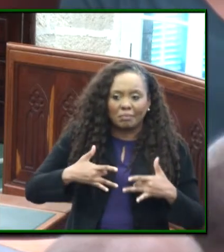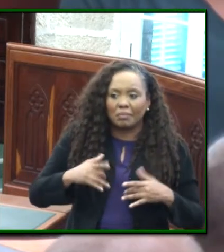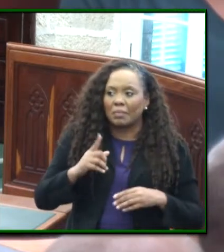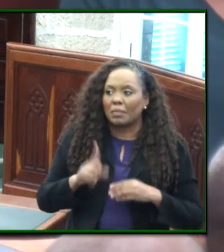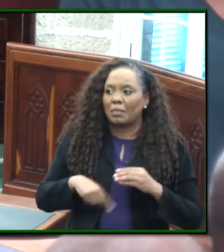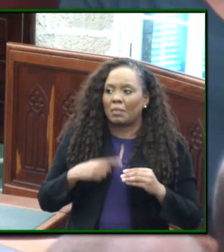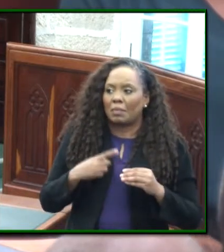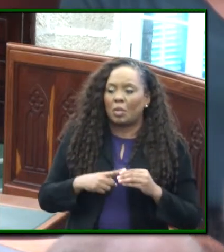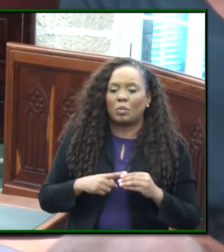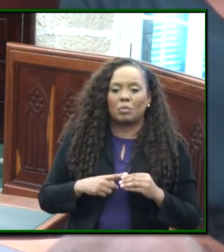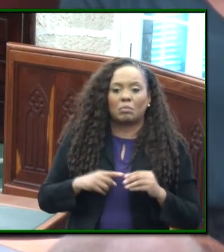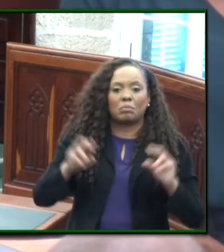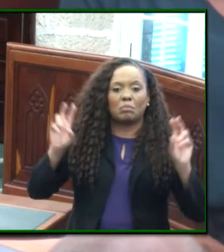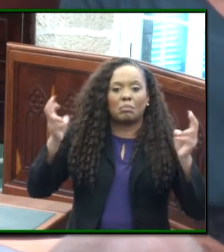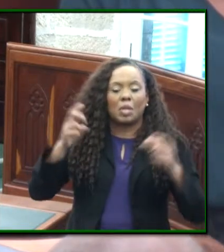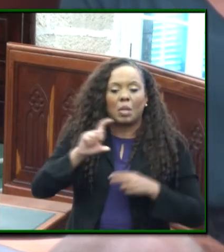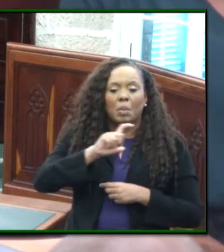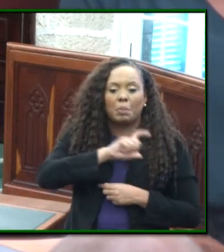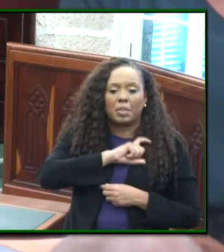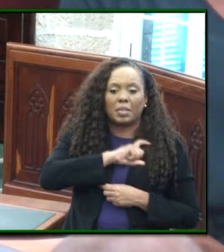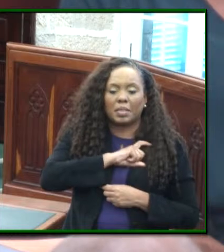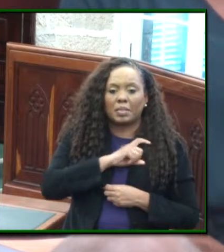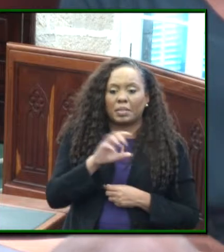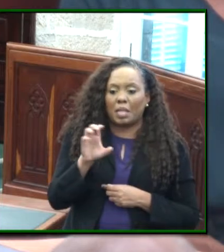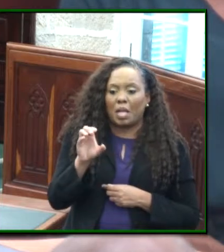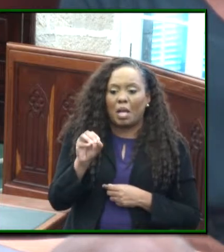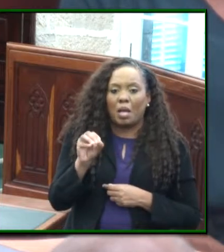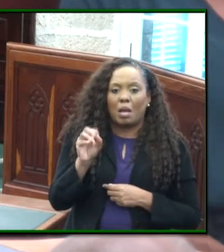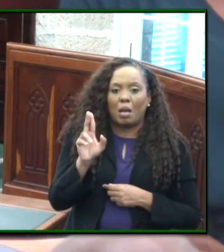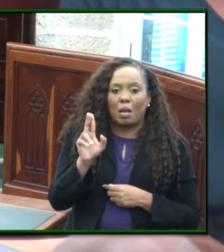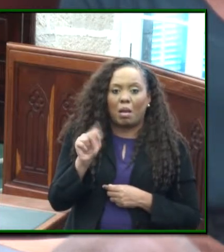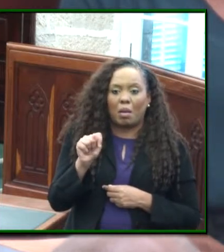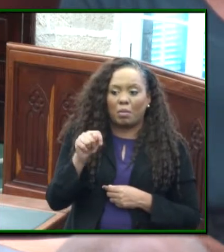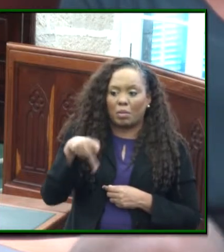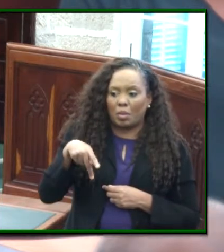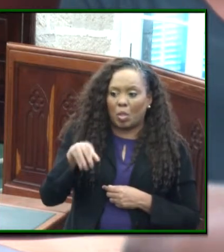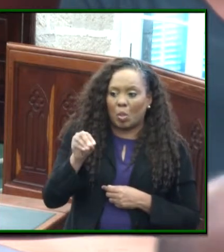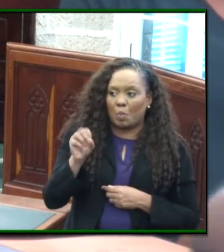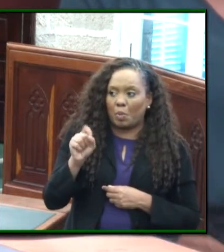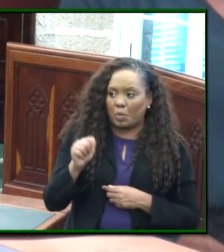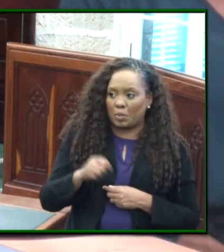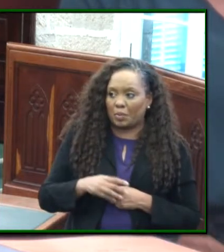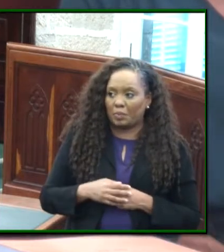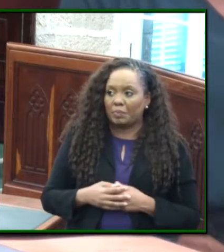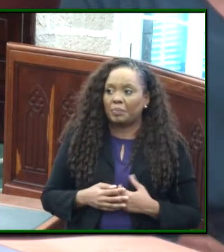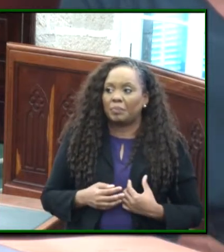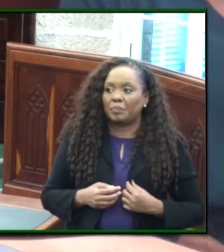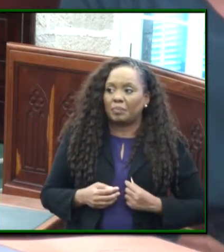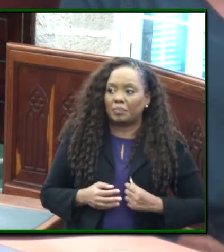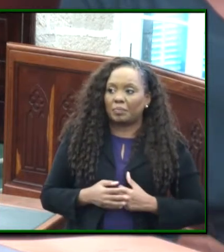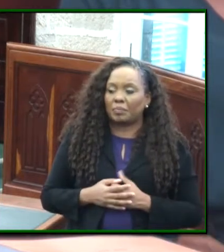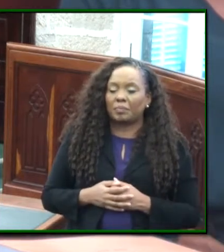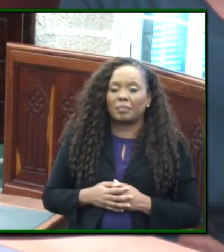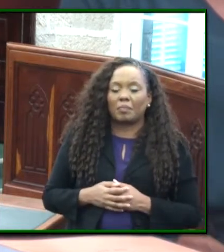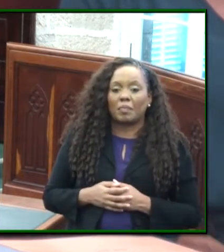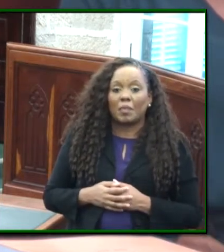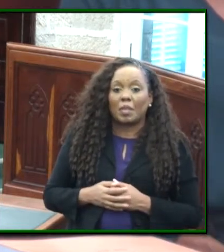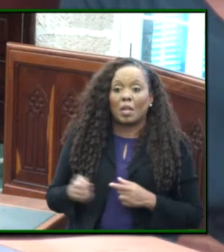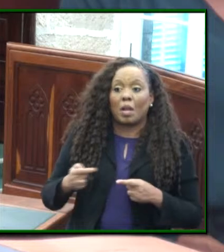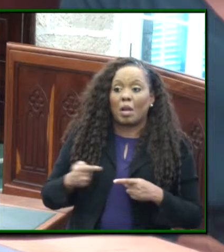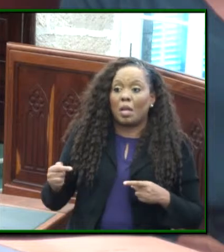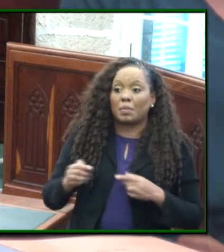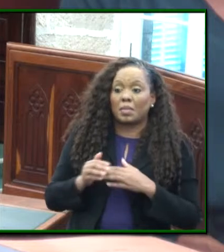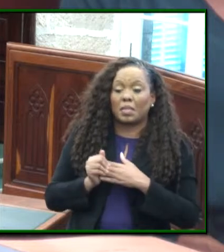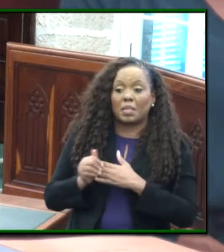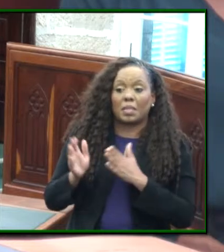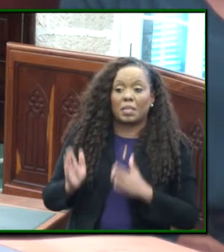outposts, the police outposts that have been put up in some areas that the Honourable Leader Opposition doesn't like the word hotspots. I don't actually like it